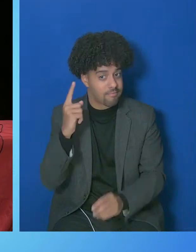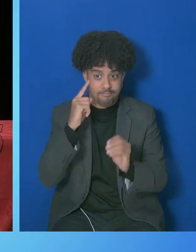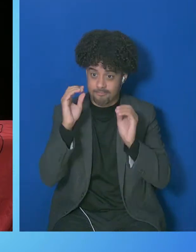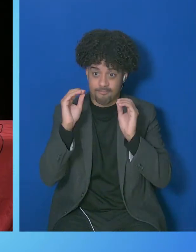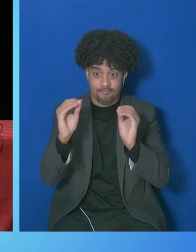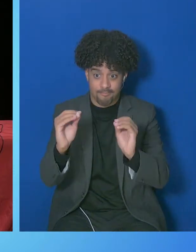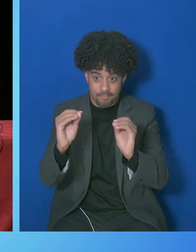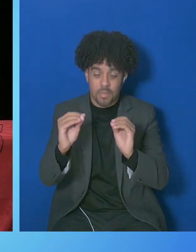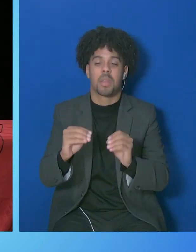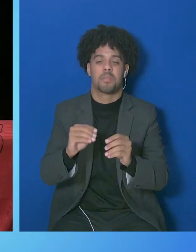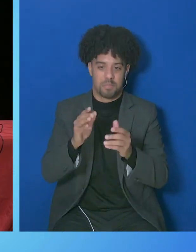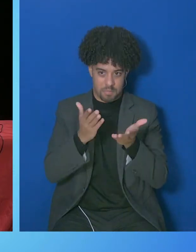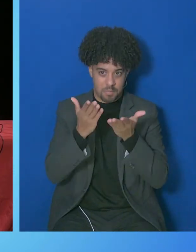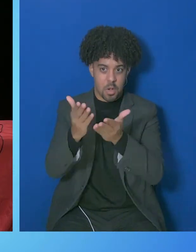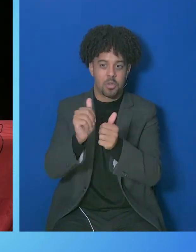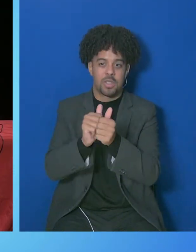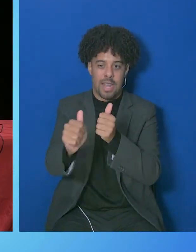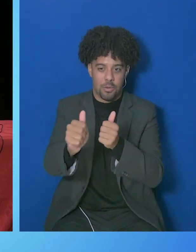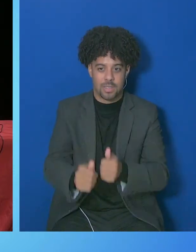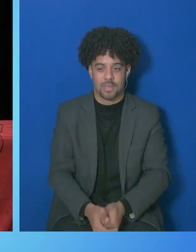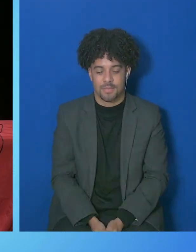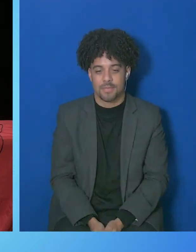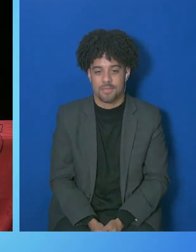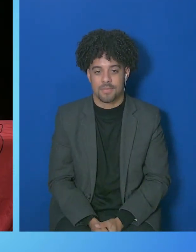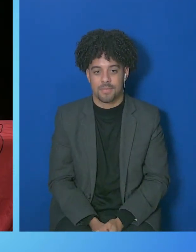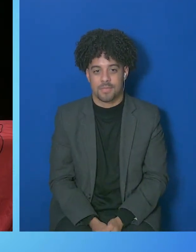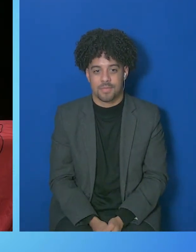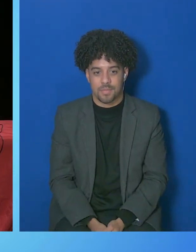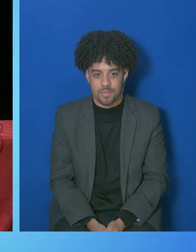Hearing none, motion carries.